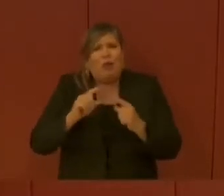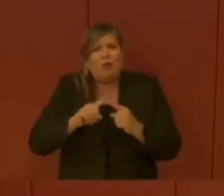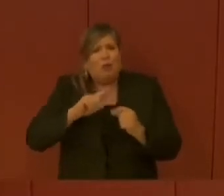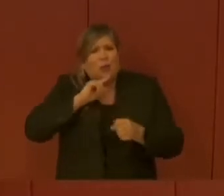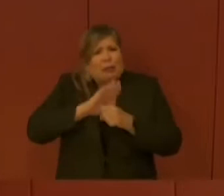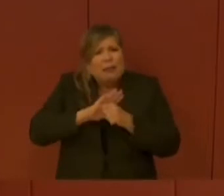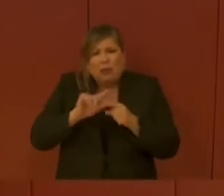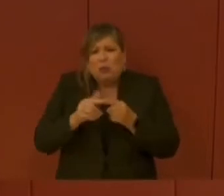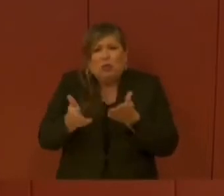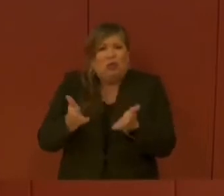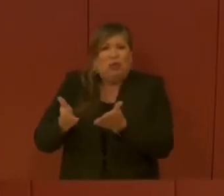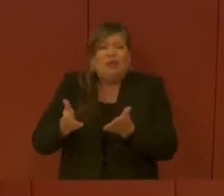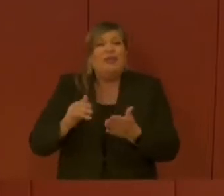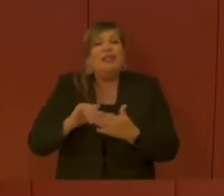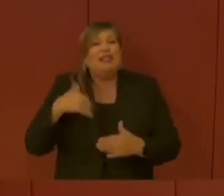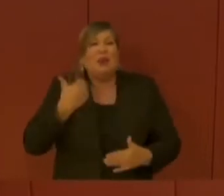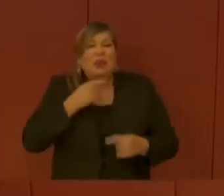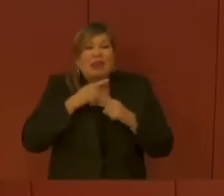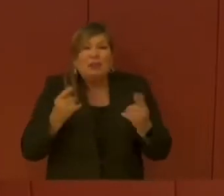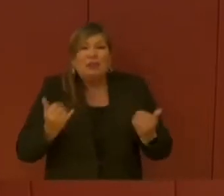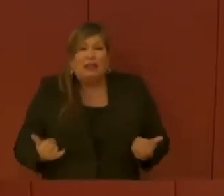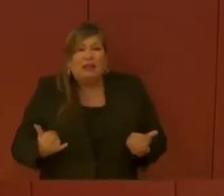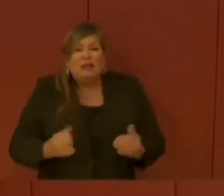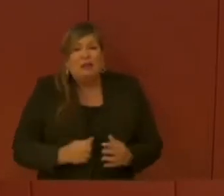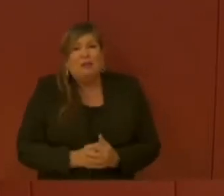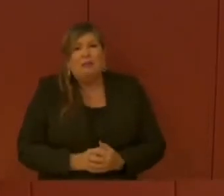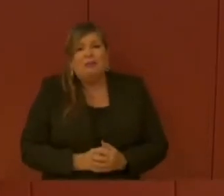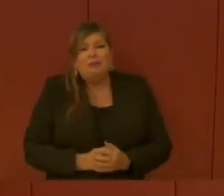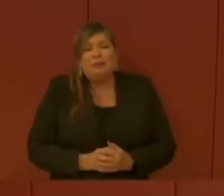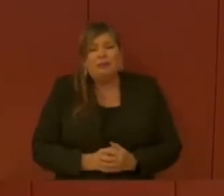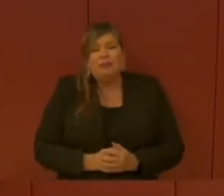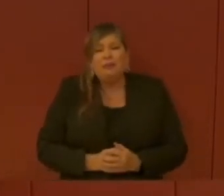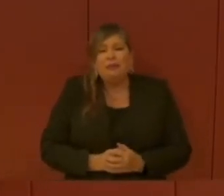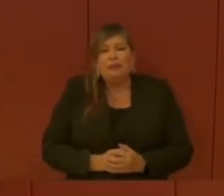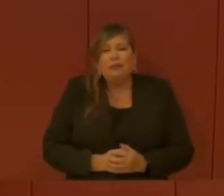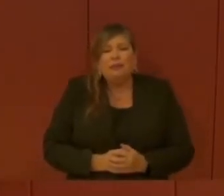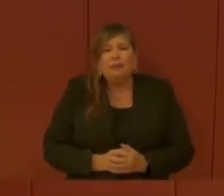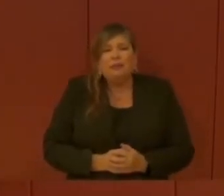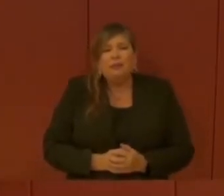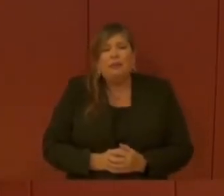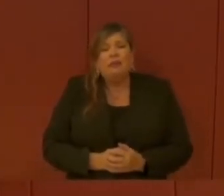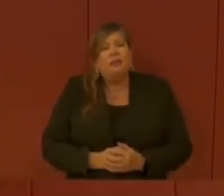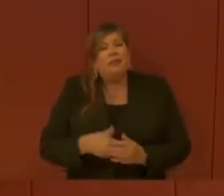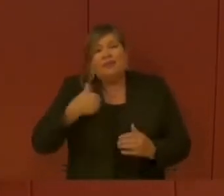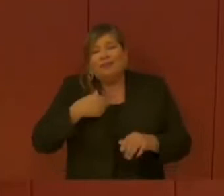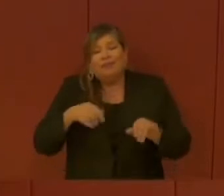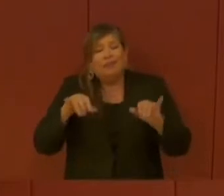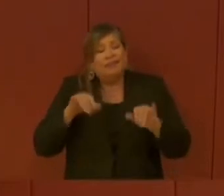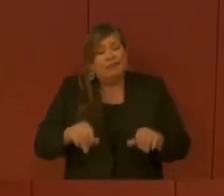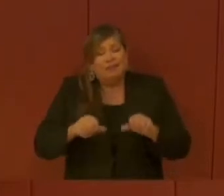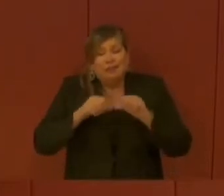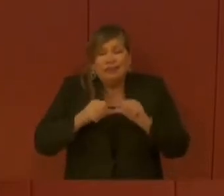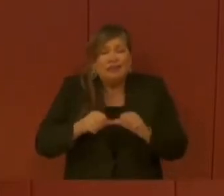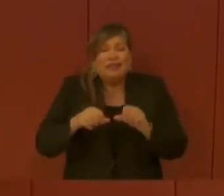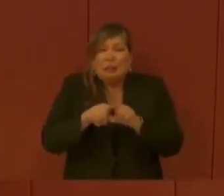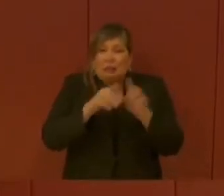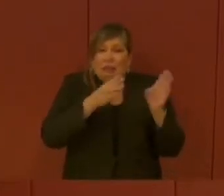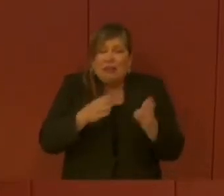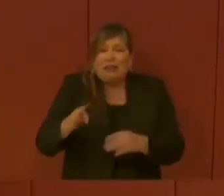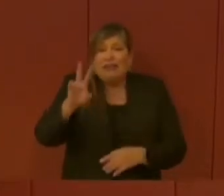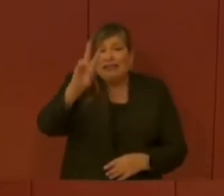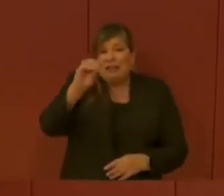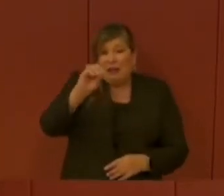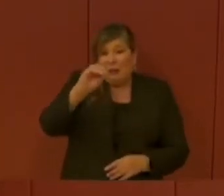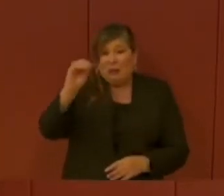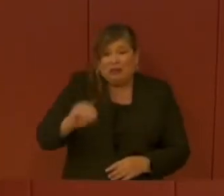that's the announcement today. We continue with the framework. 70% of all of the vaccinations in this state will